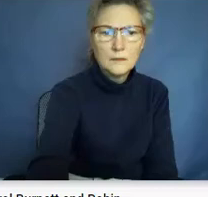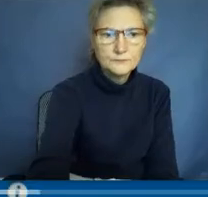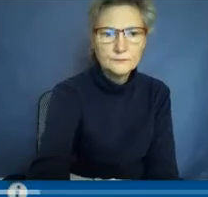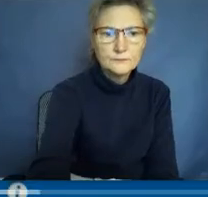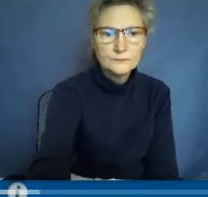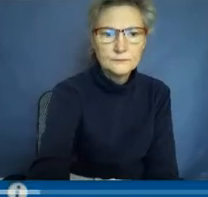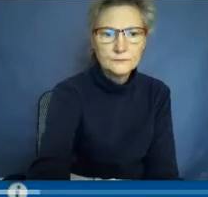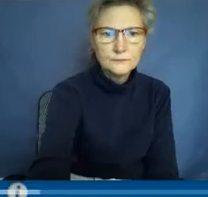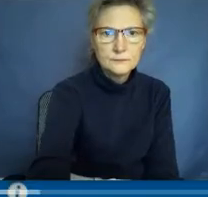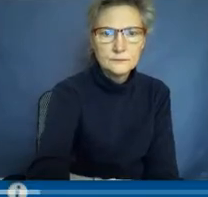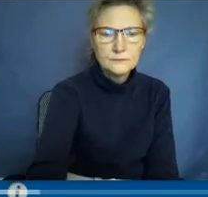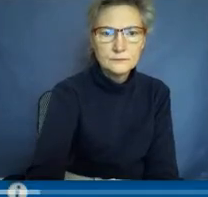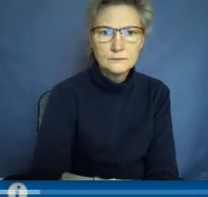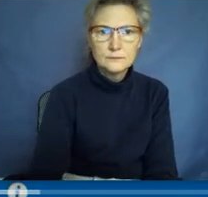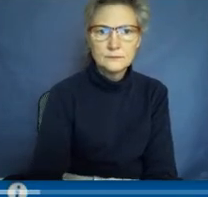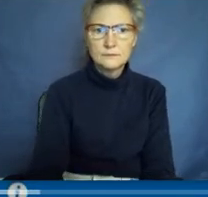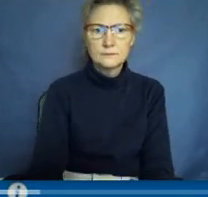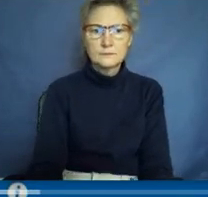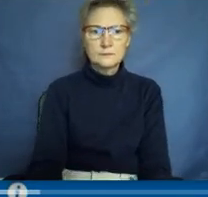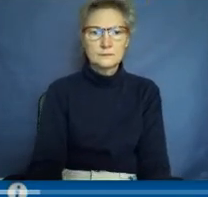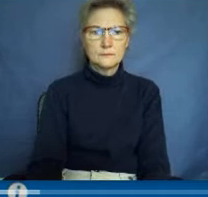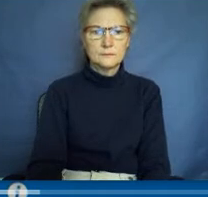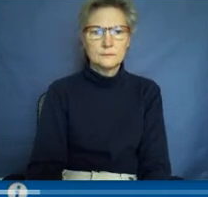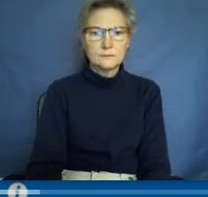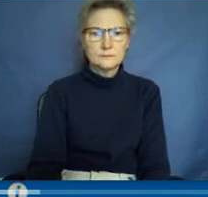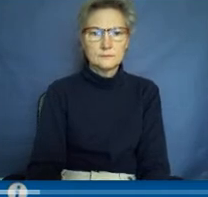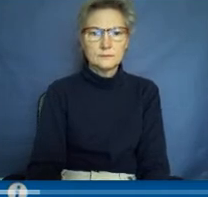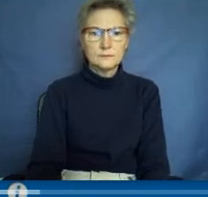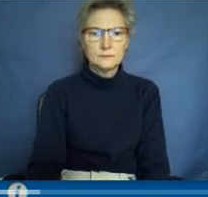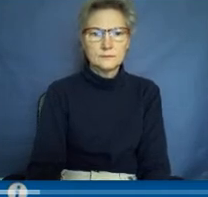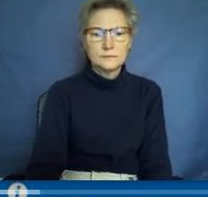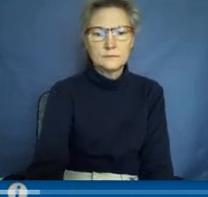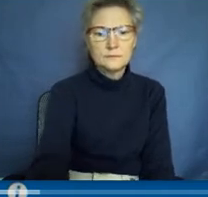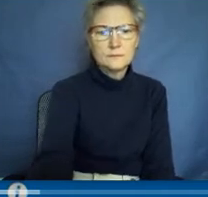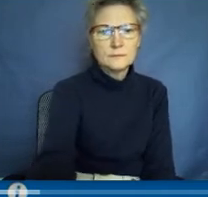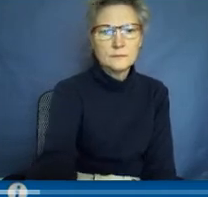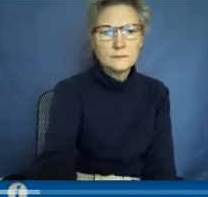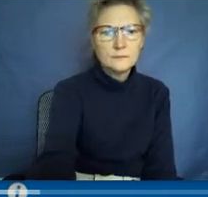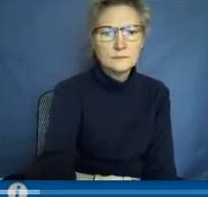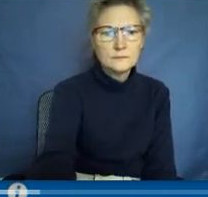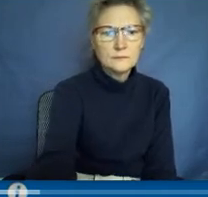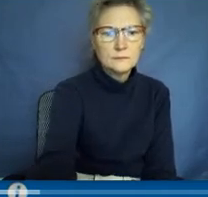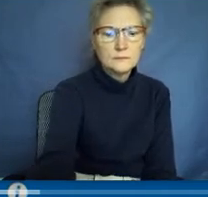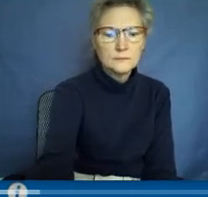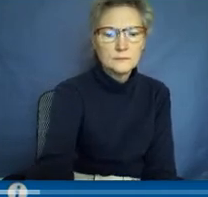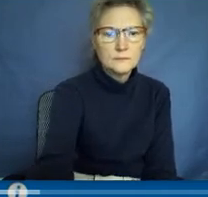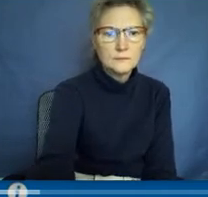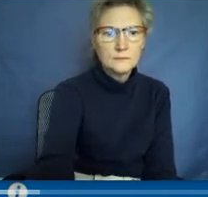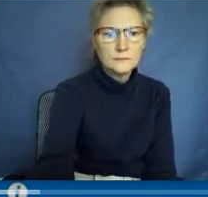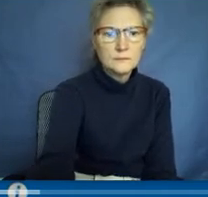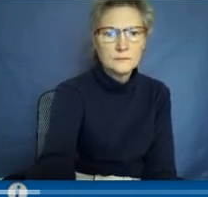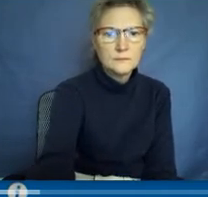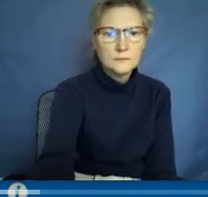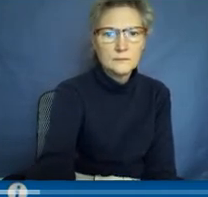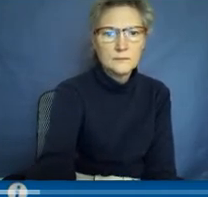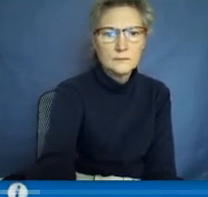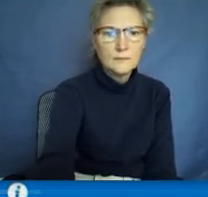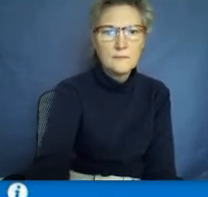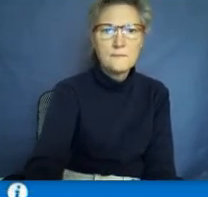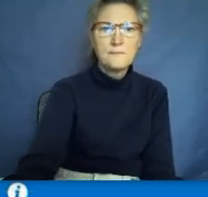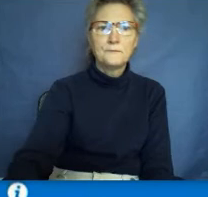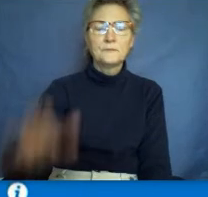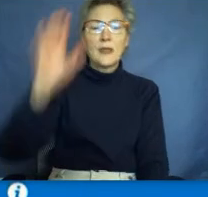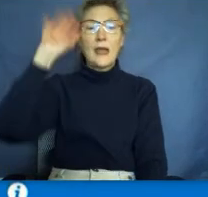Wizards, let's take a look at this problem and see how it connects to our warm-up. So it says, Ramon, Chandler, and Chase go bike riding